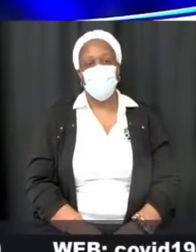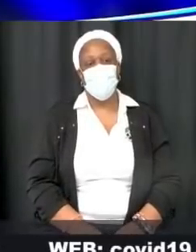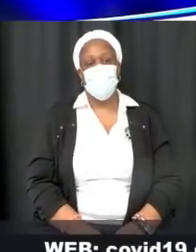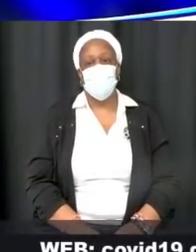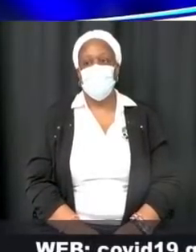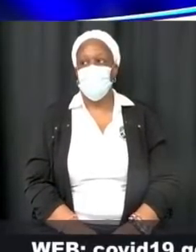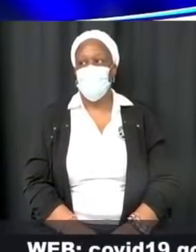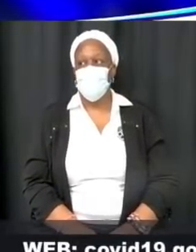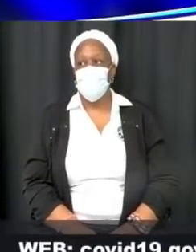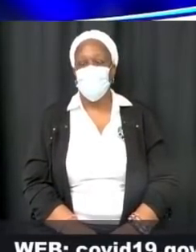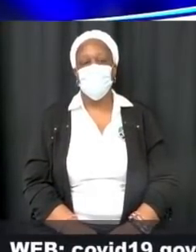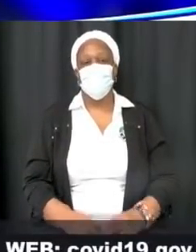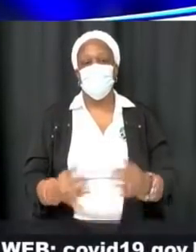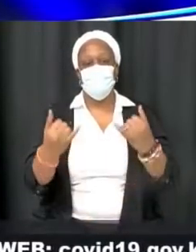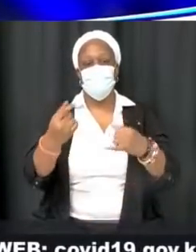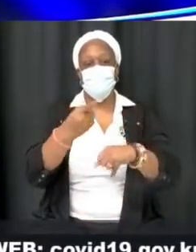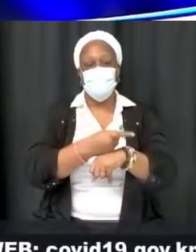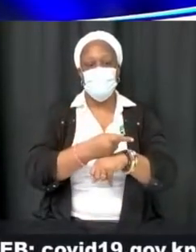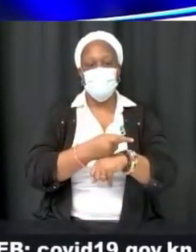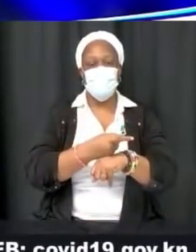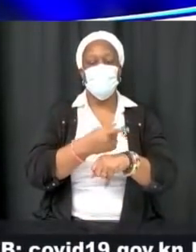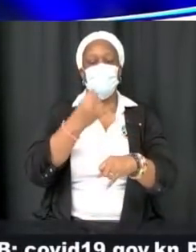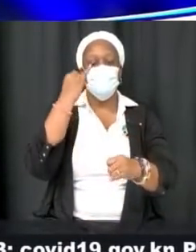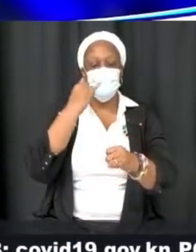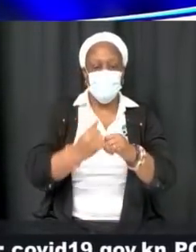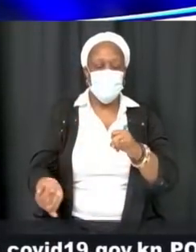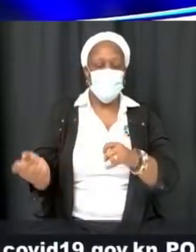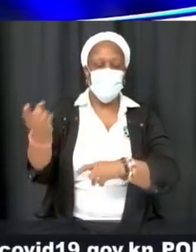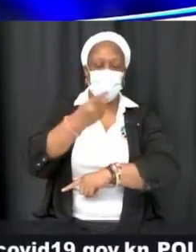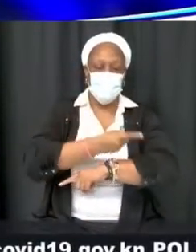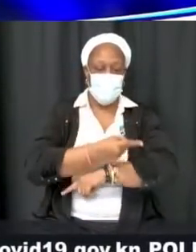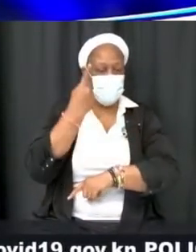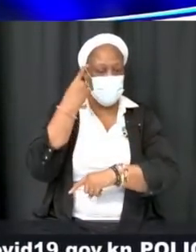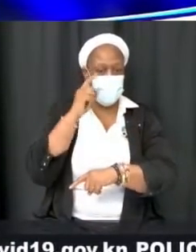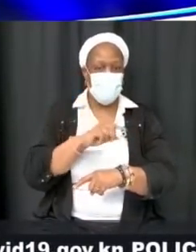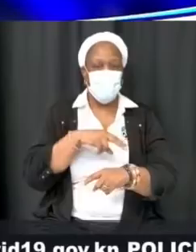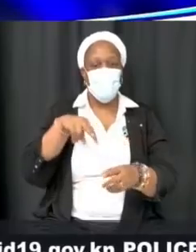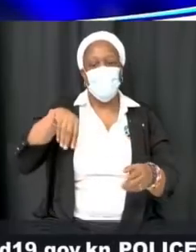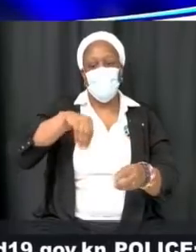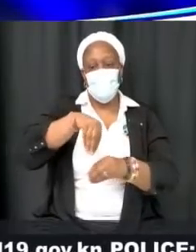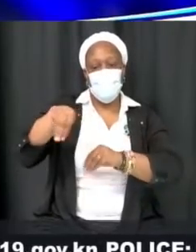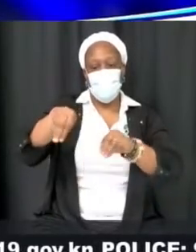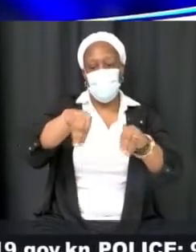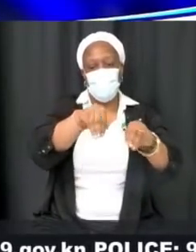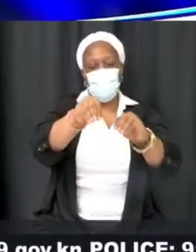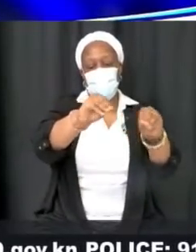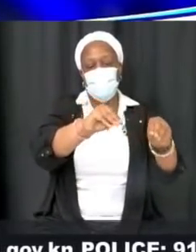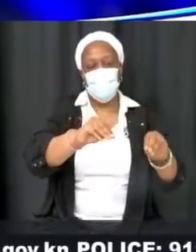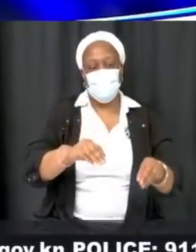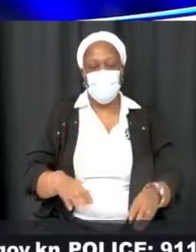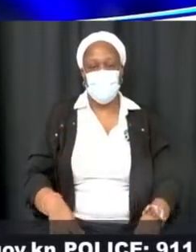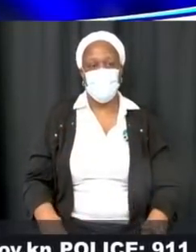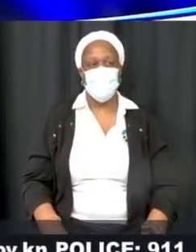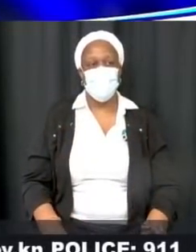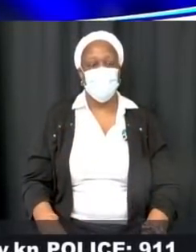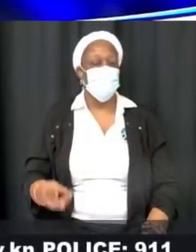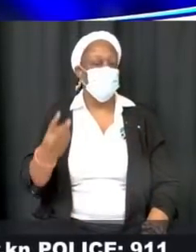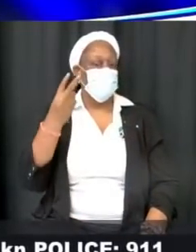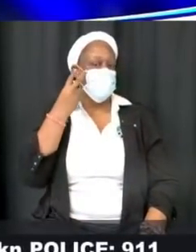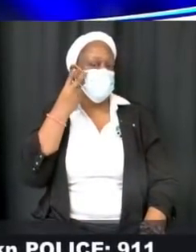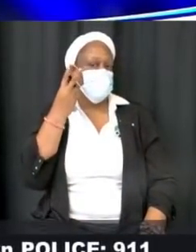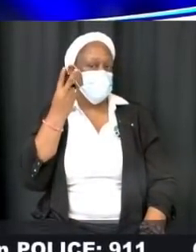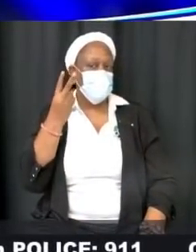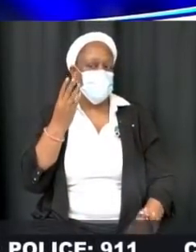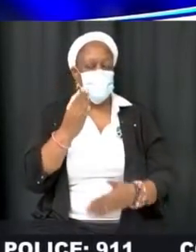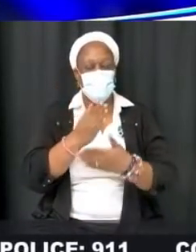Today is the last of 2 days of limited operation days. While we have seen some improvement over